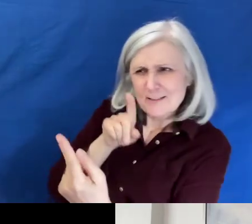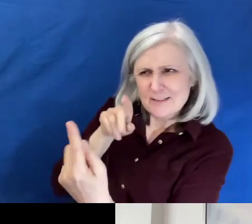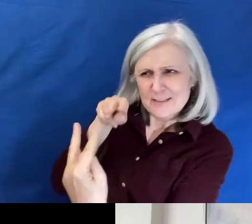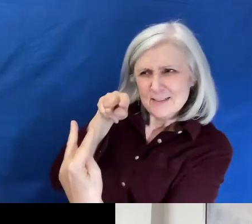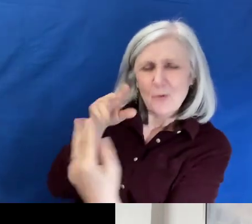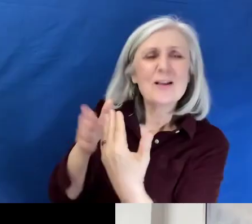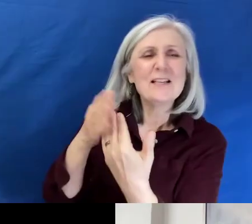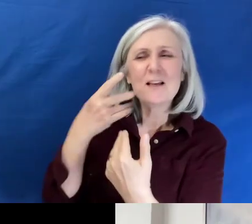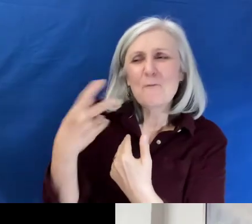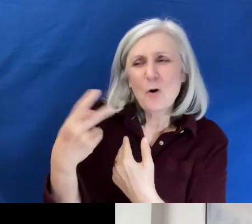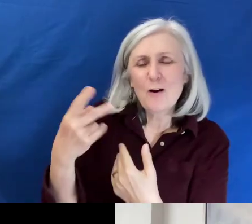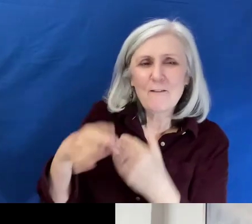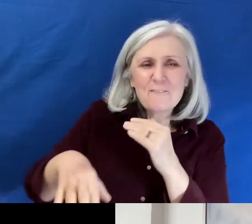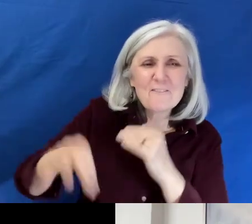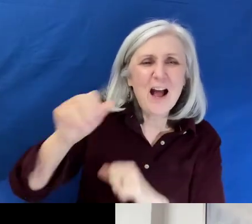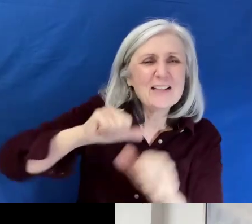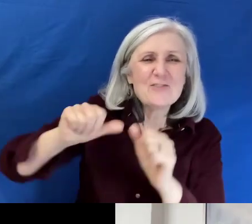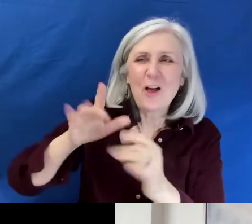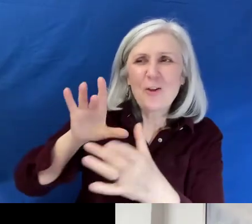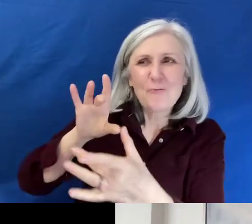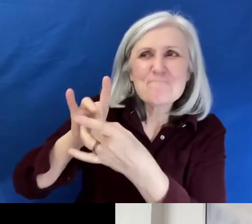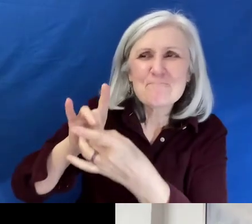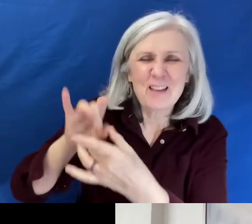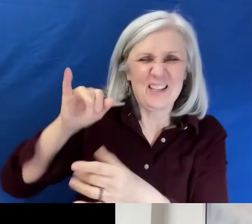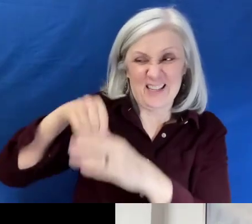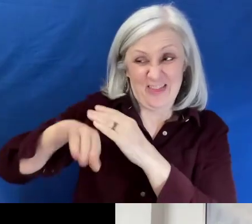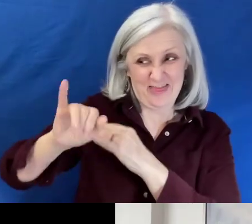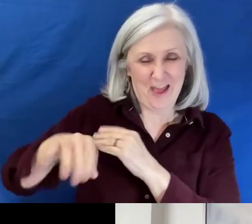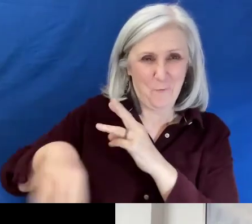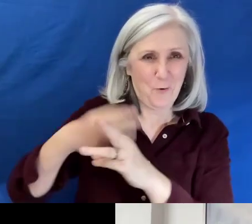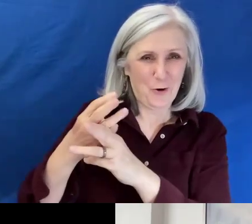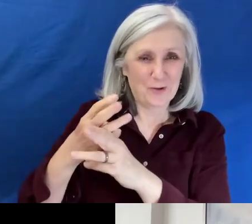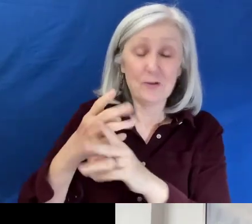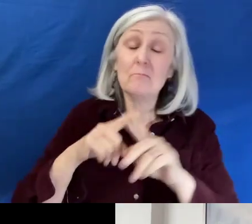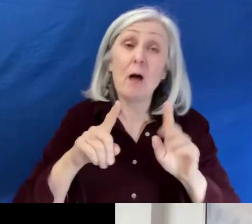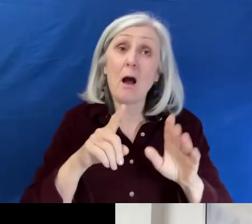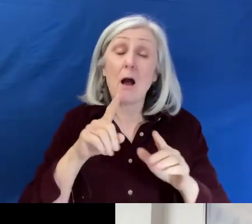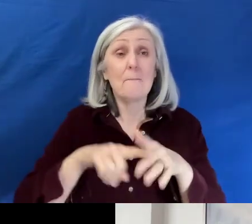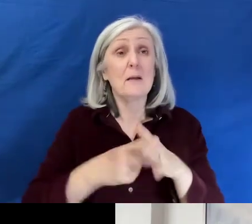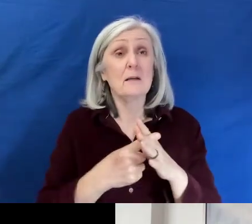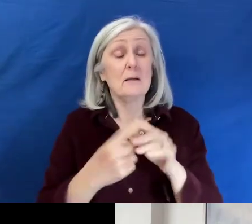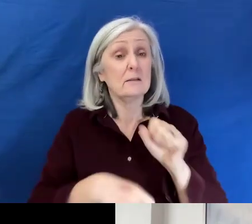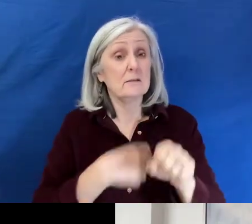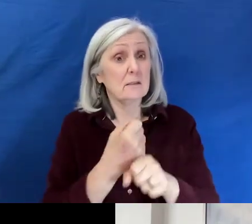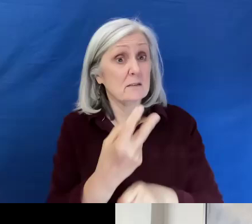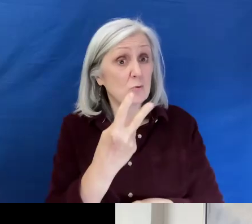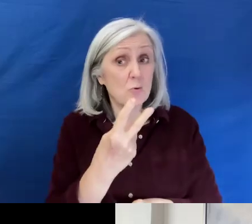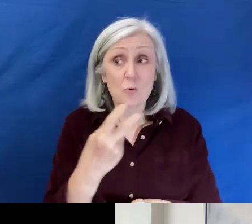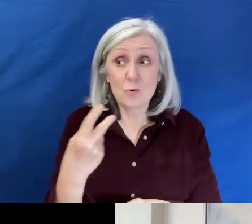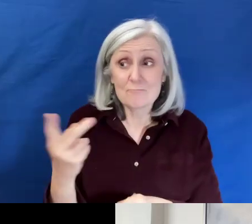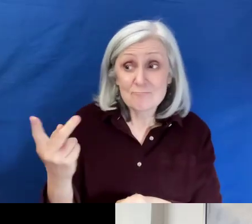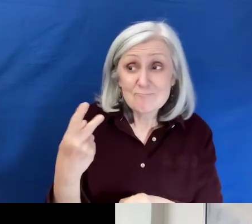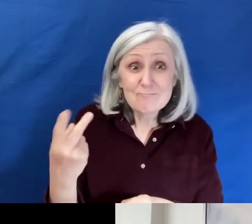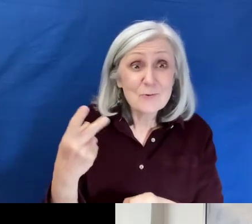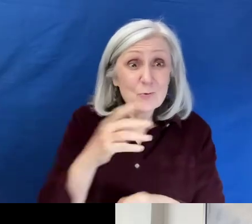world, which was really cool. And but yeah, at the beginning of season two, these two characters kind of